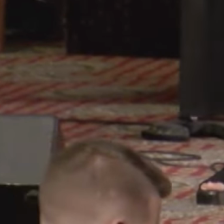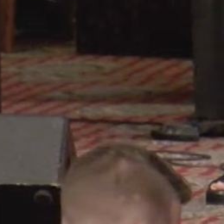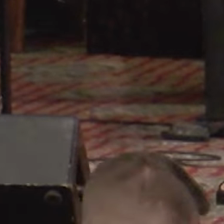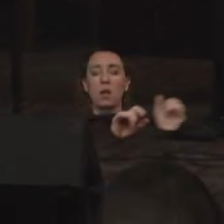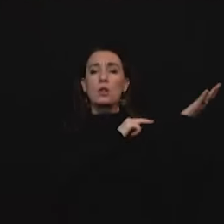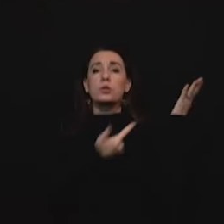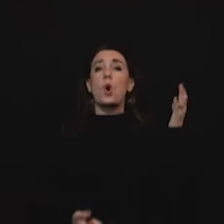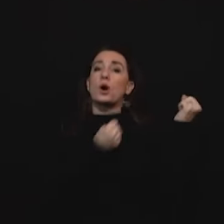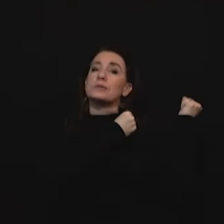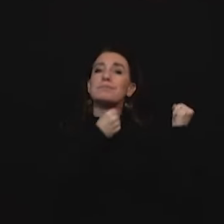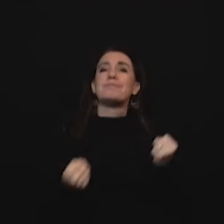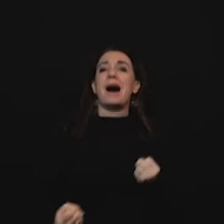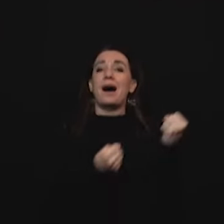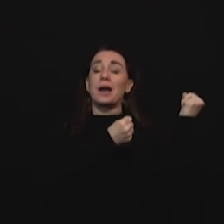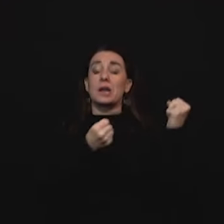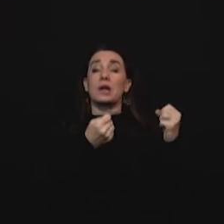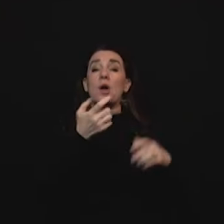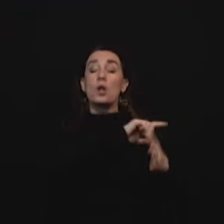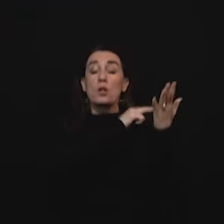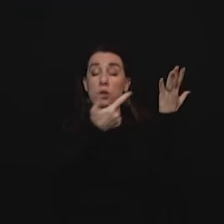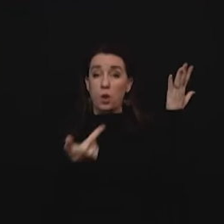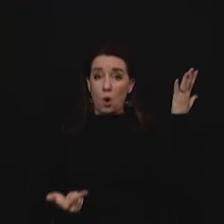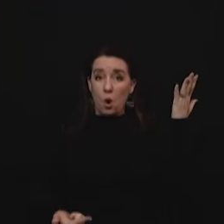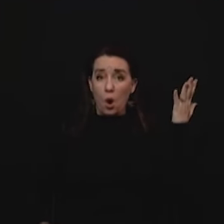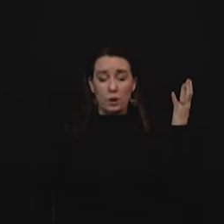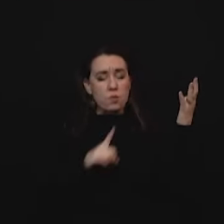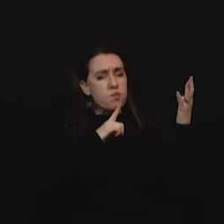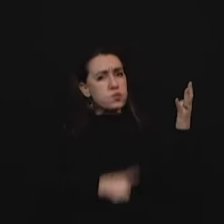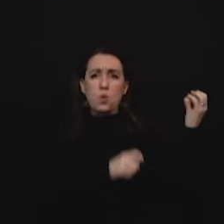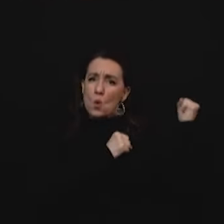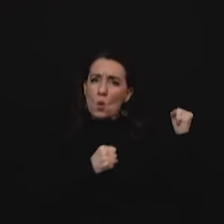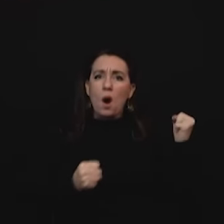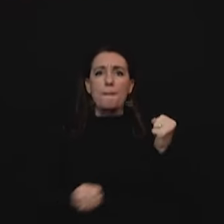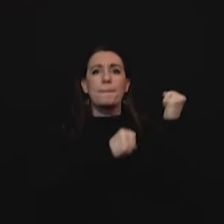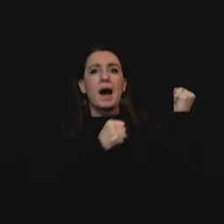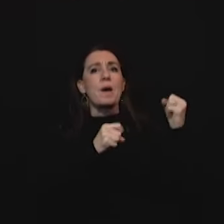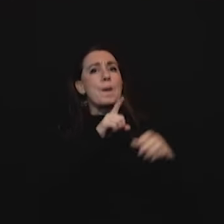mighty. Lord, you're mighty. Lord, you're mighty. Lord, you're mighty.